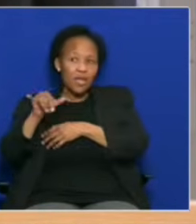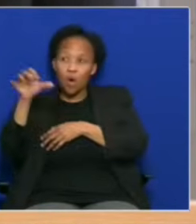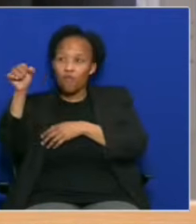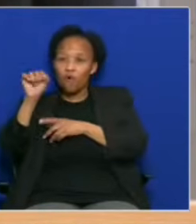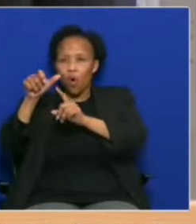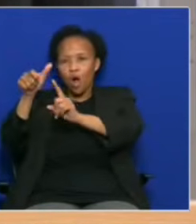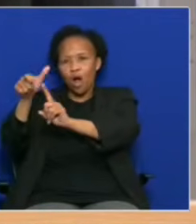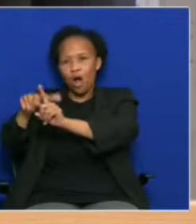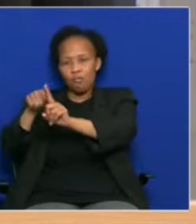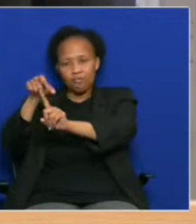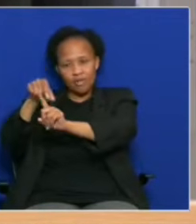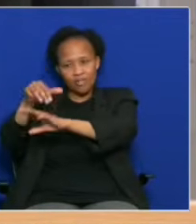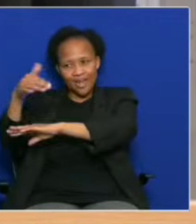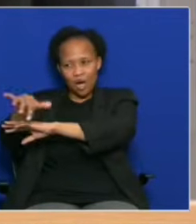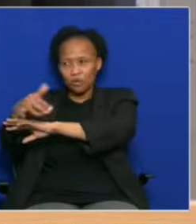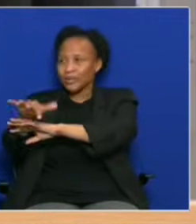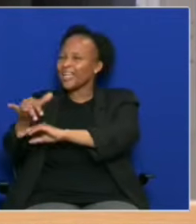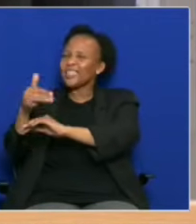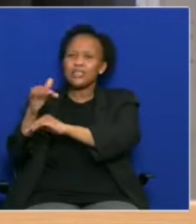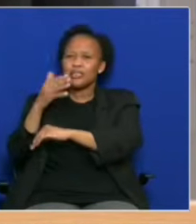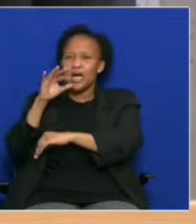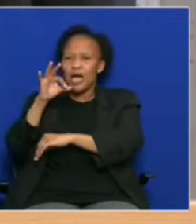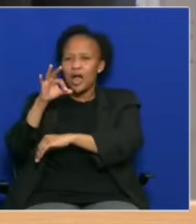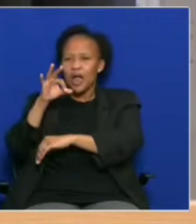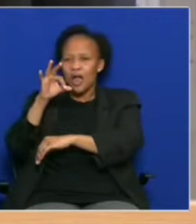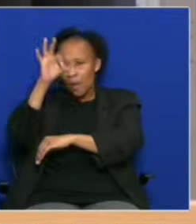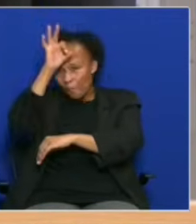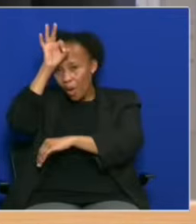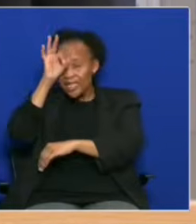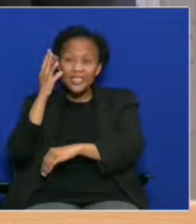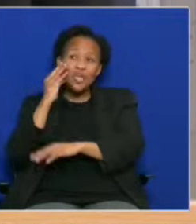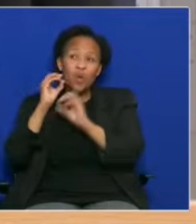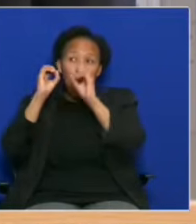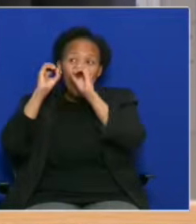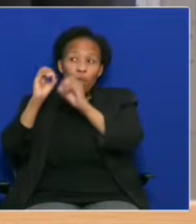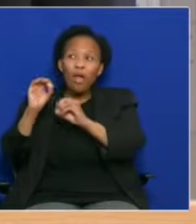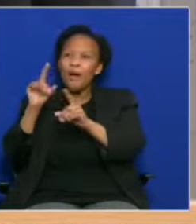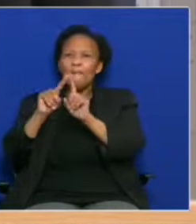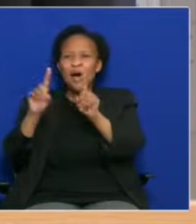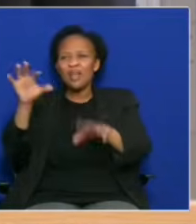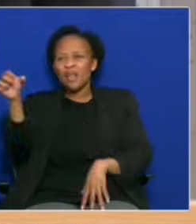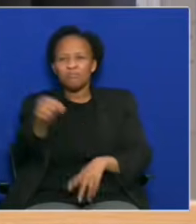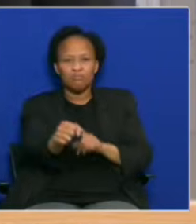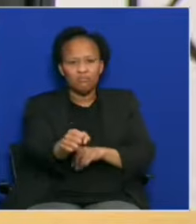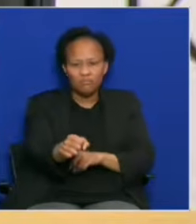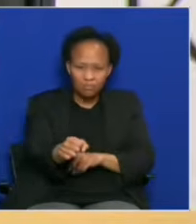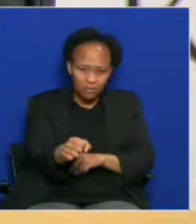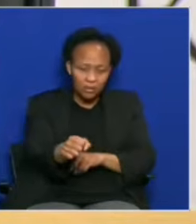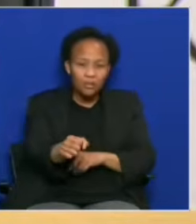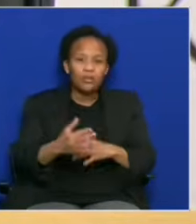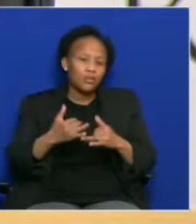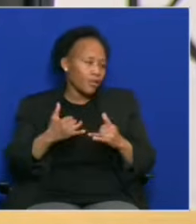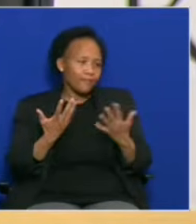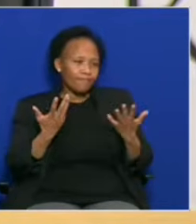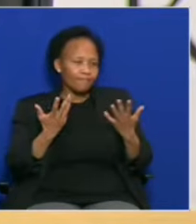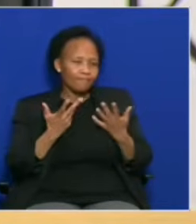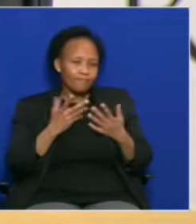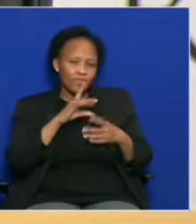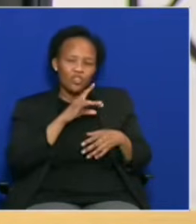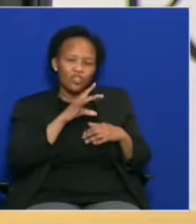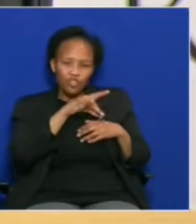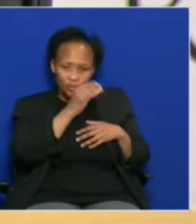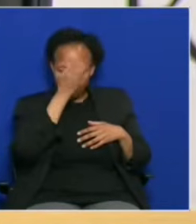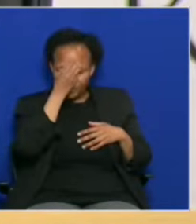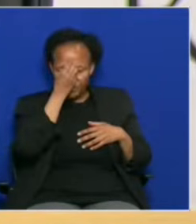policing experience? So I don't know whether I'll be looking at fraud is fraud. From the affidavit